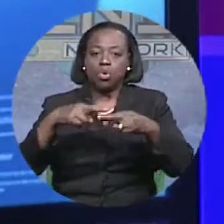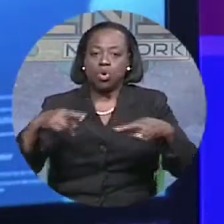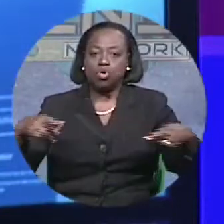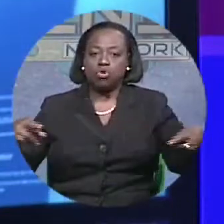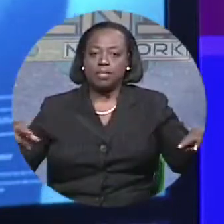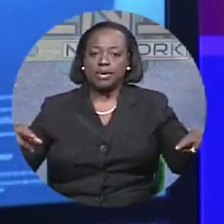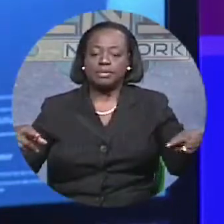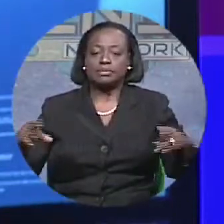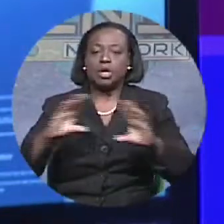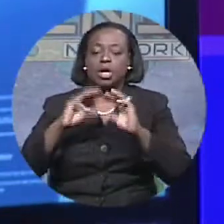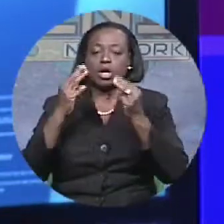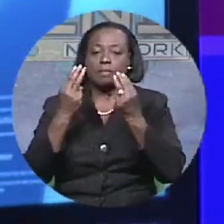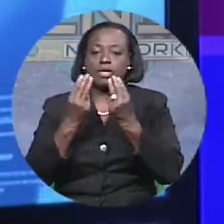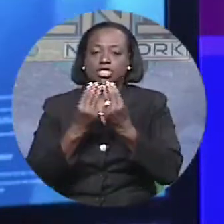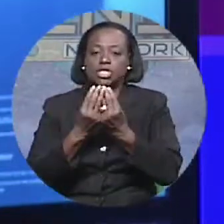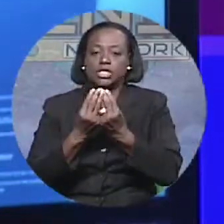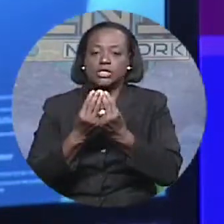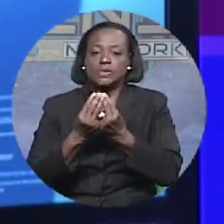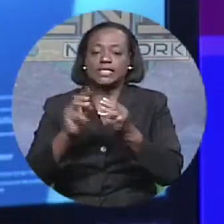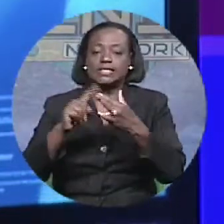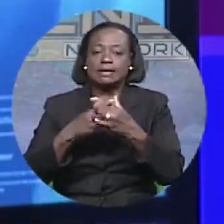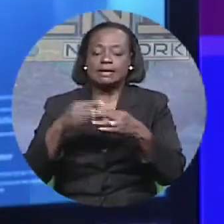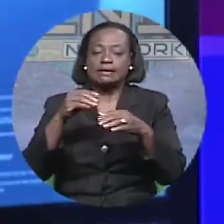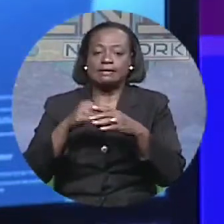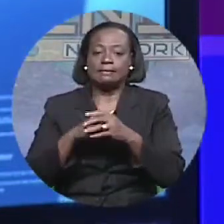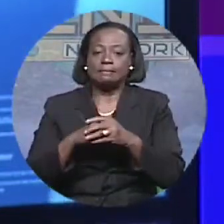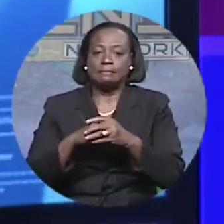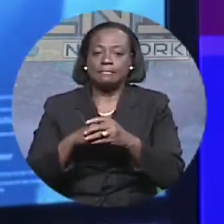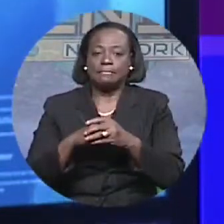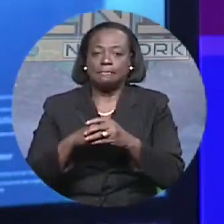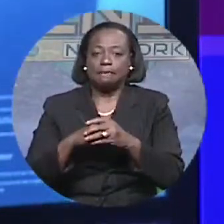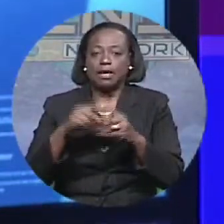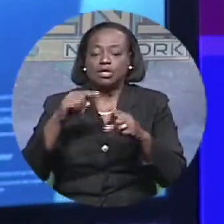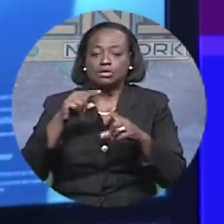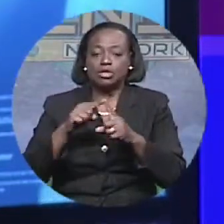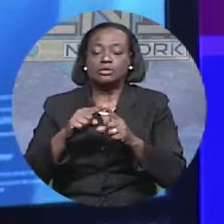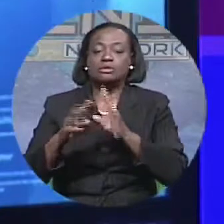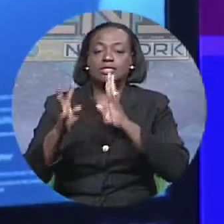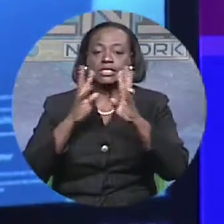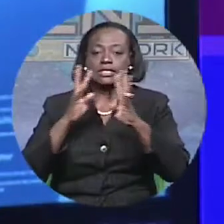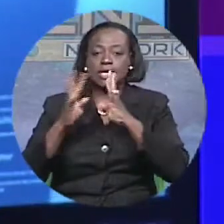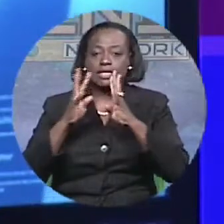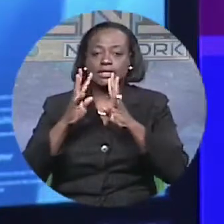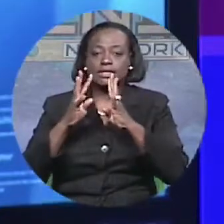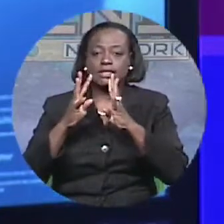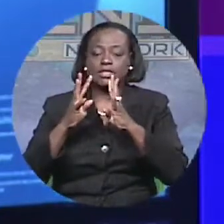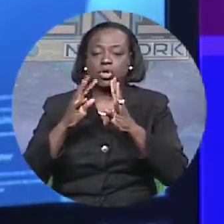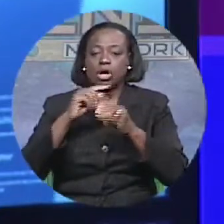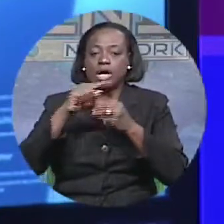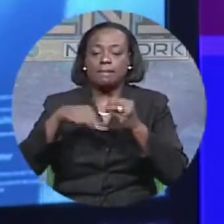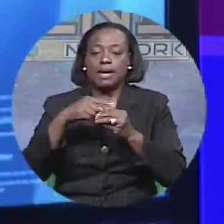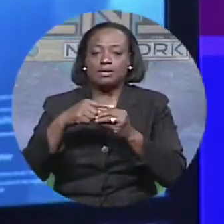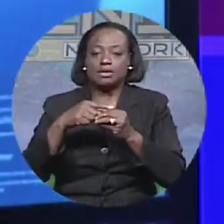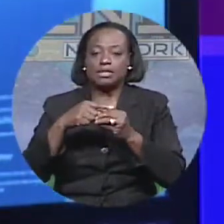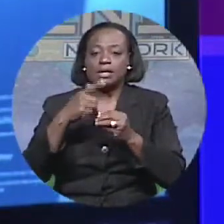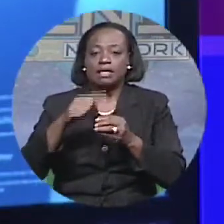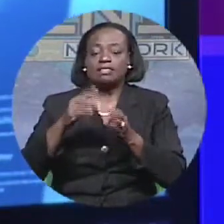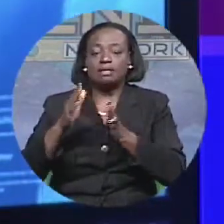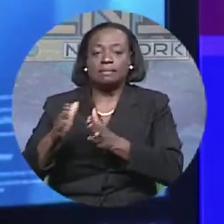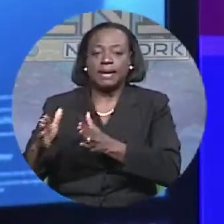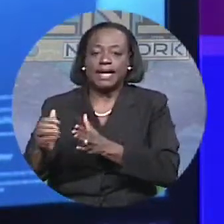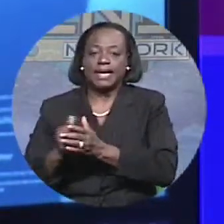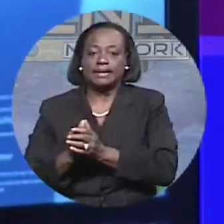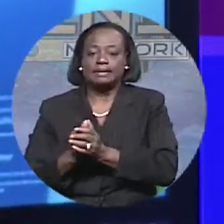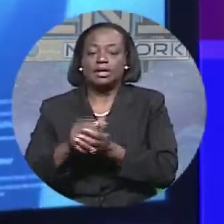to discuss the feasibility of a national health insurance plan. When asked what the cost of the program will likely be, Dr. Gomez said that